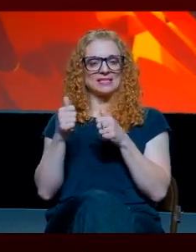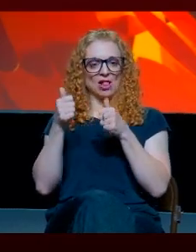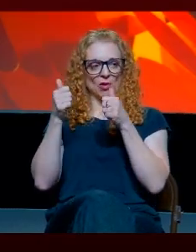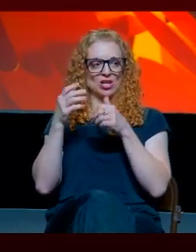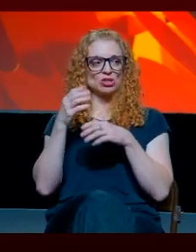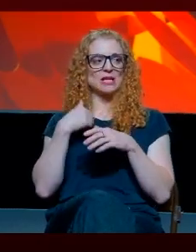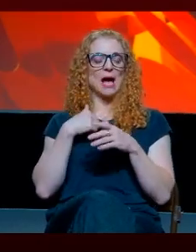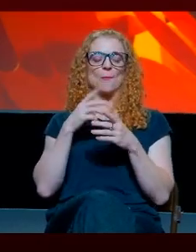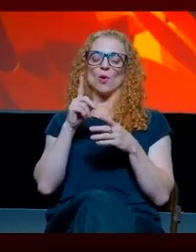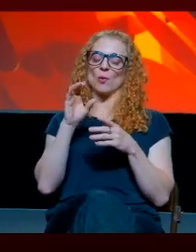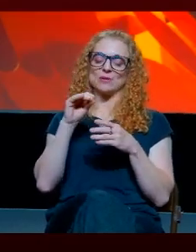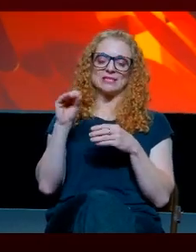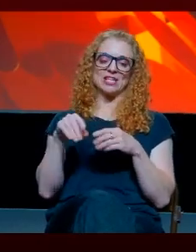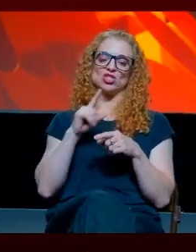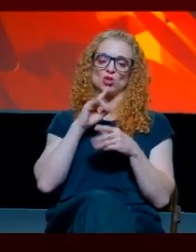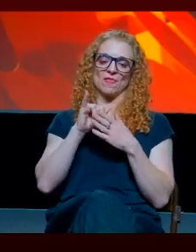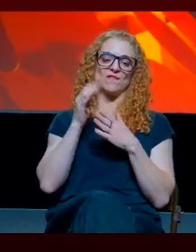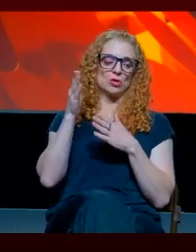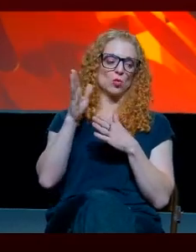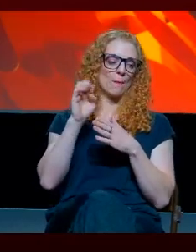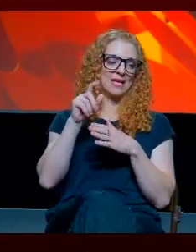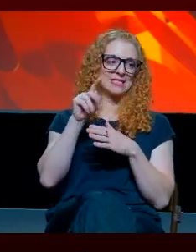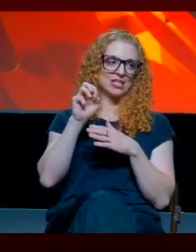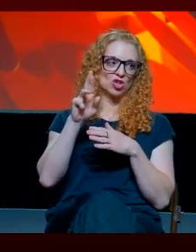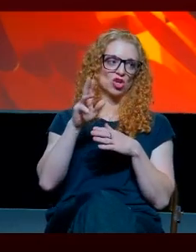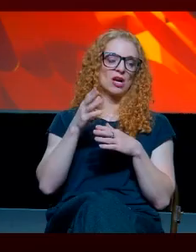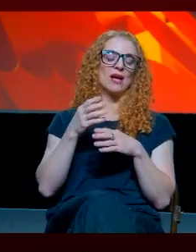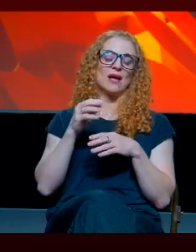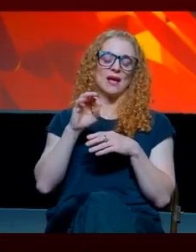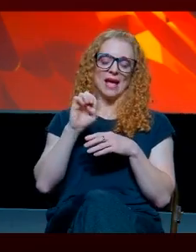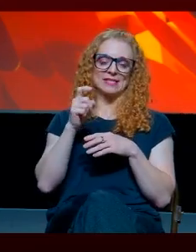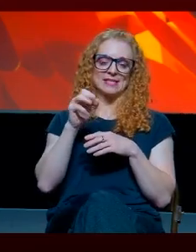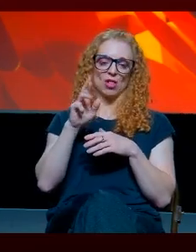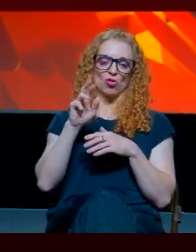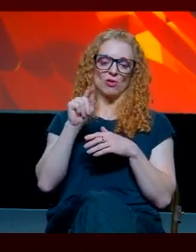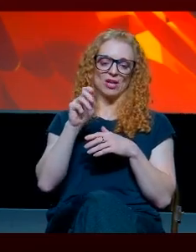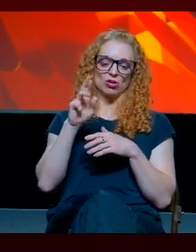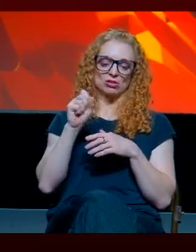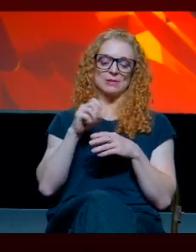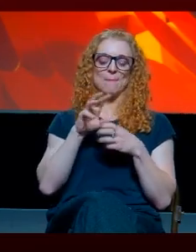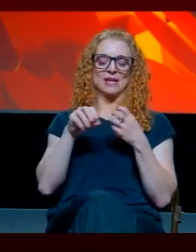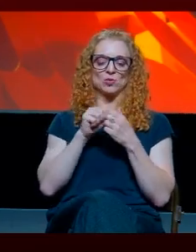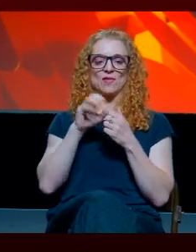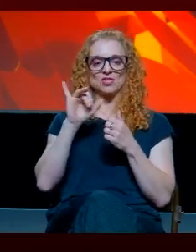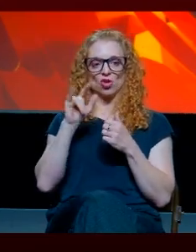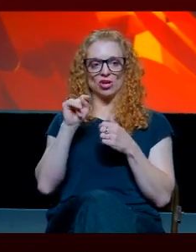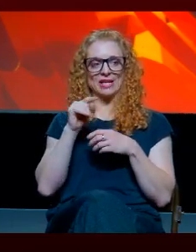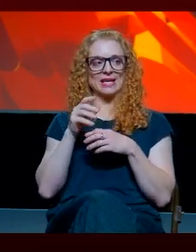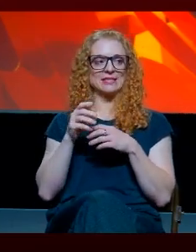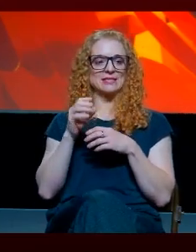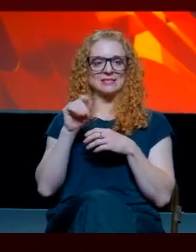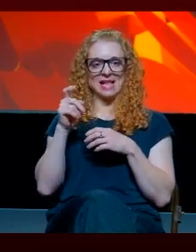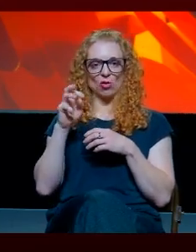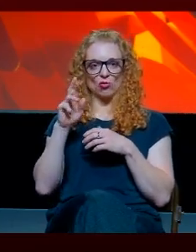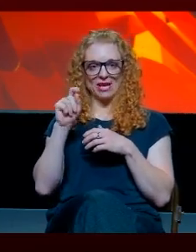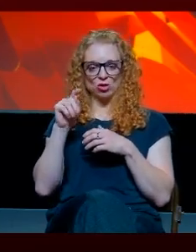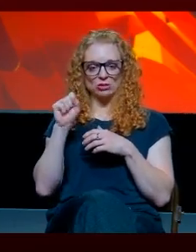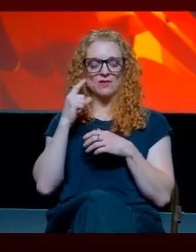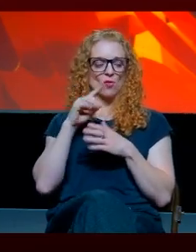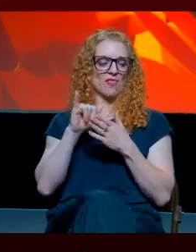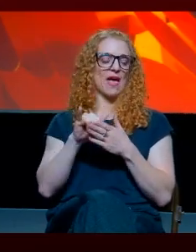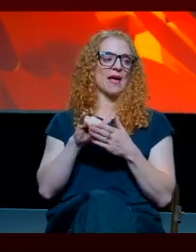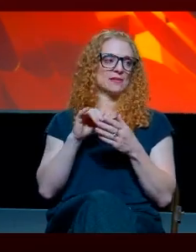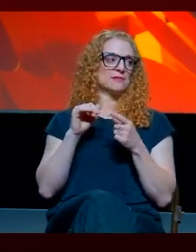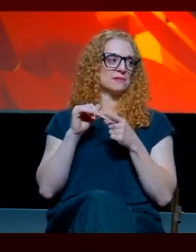am 100% sure the future will be tensor accelerators mixed with circuit accelerators to get to that vision.